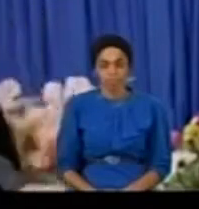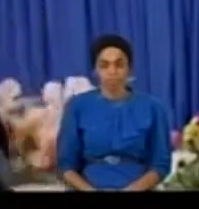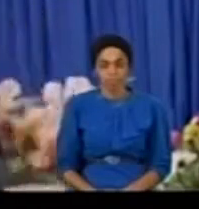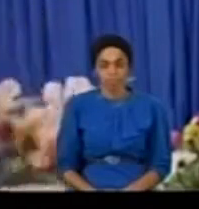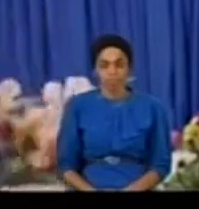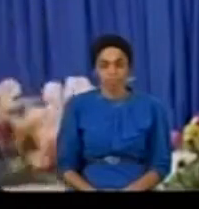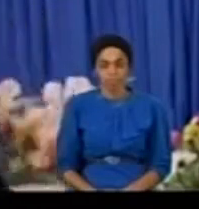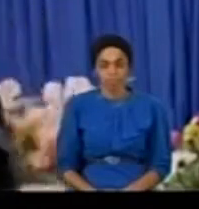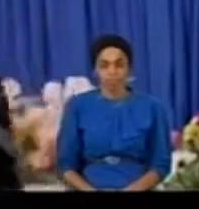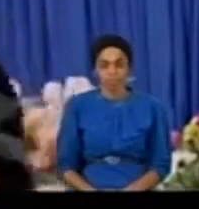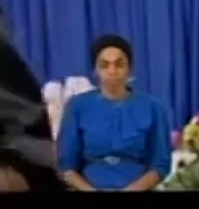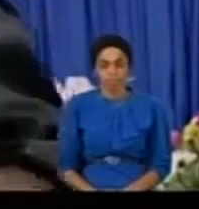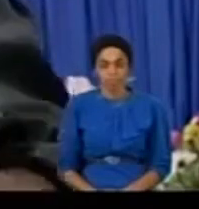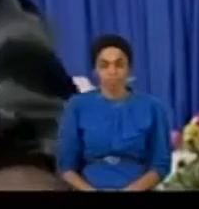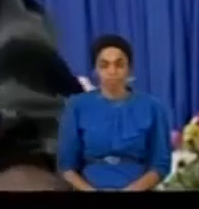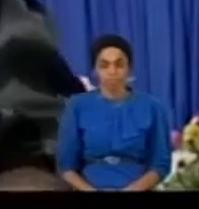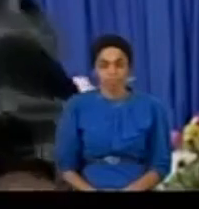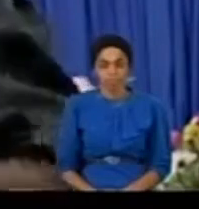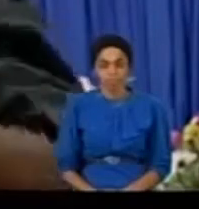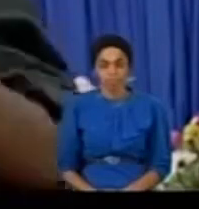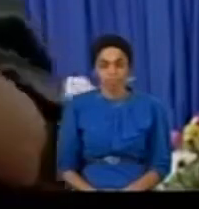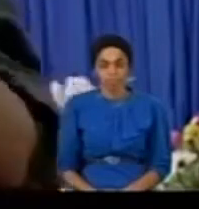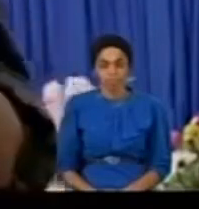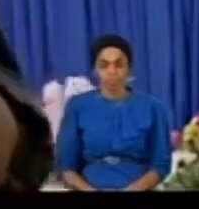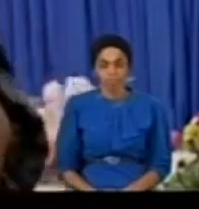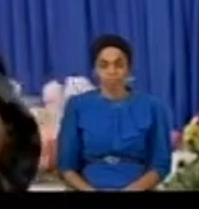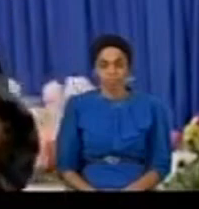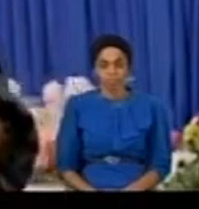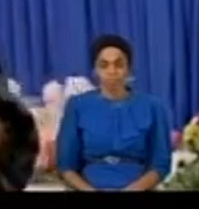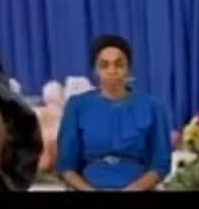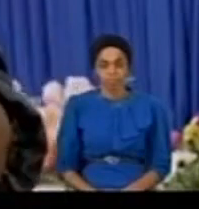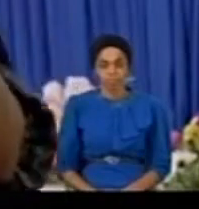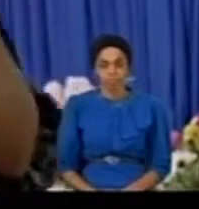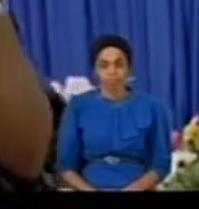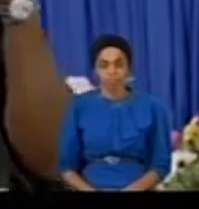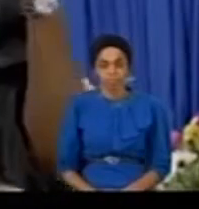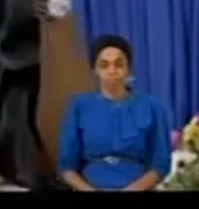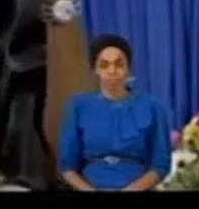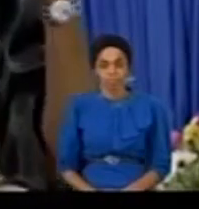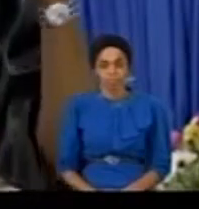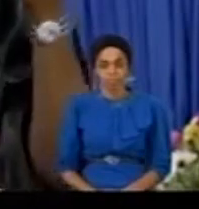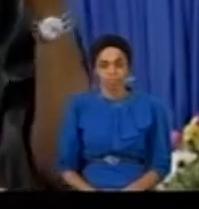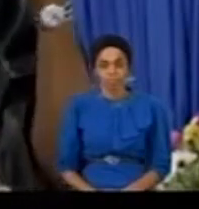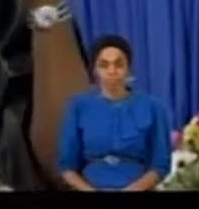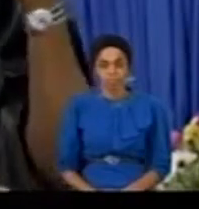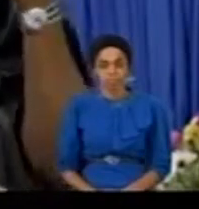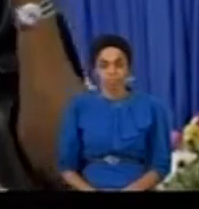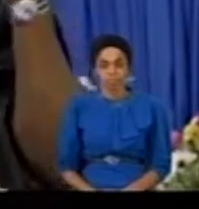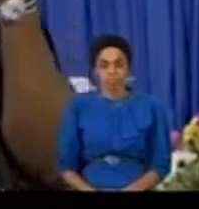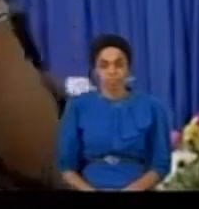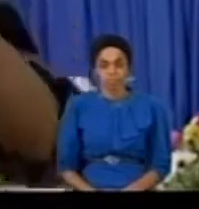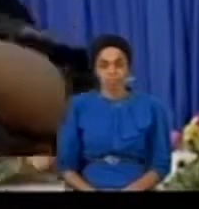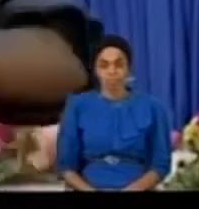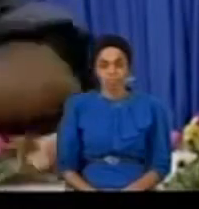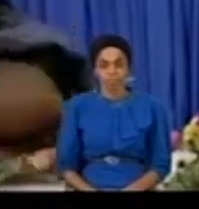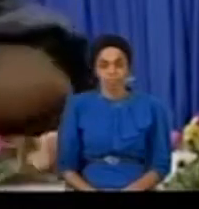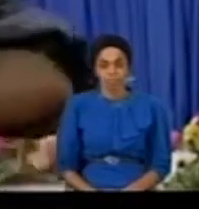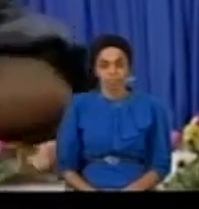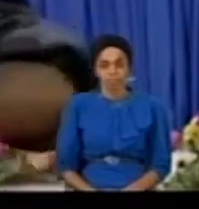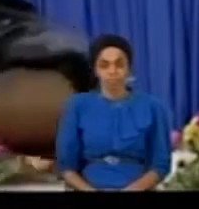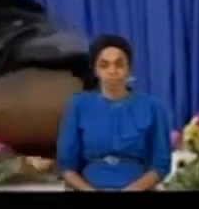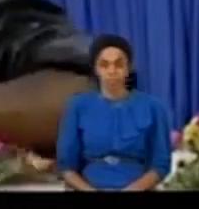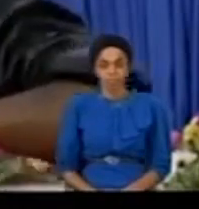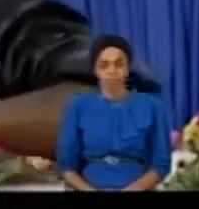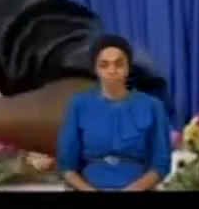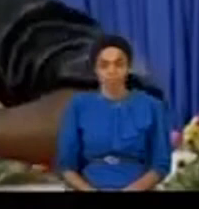ma pada wa mo wa file mi o lo sugbon mo dupe lowo Olorun tori pe ngba ti baba wa nu Oluwa n gbadura lojo Thursday yen ton ni ka gbe